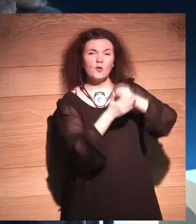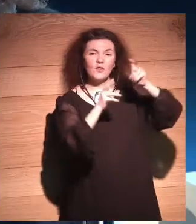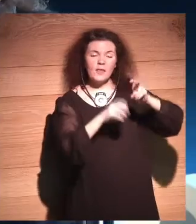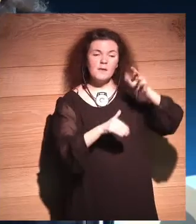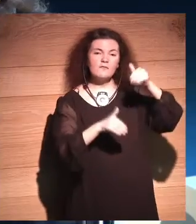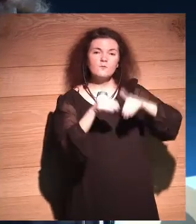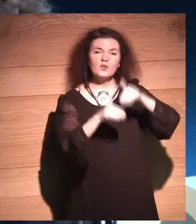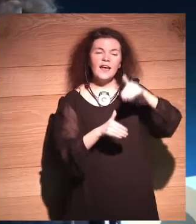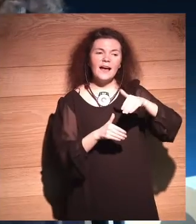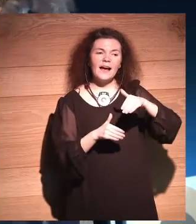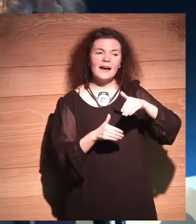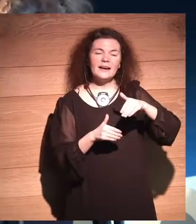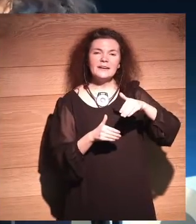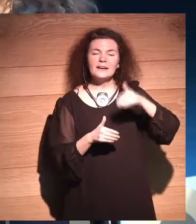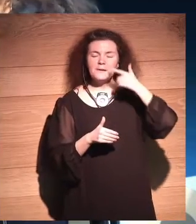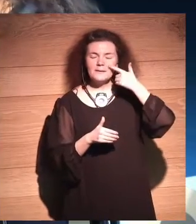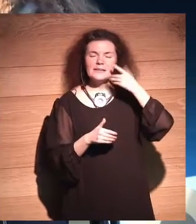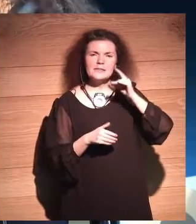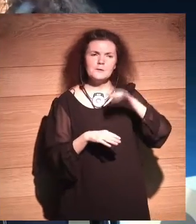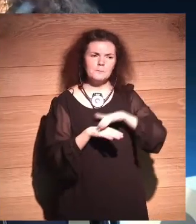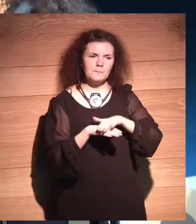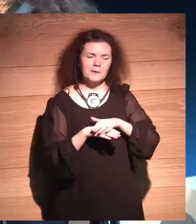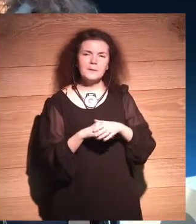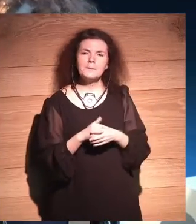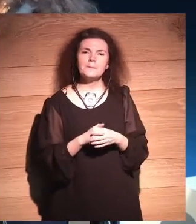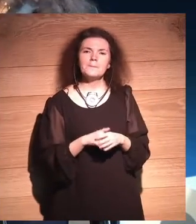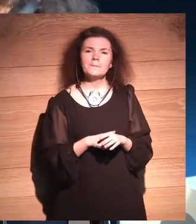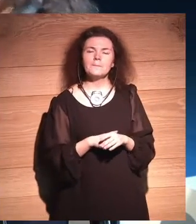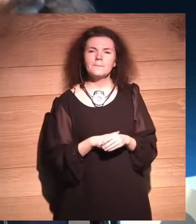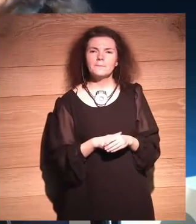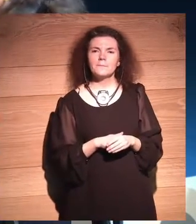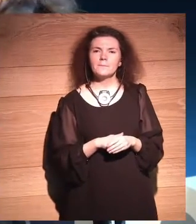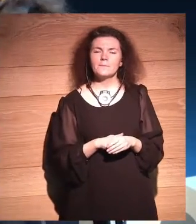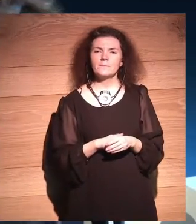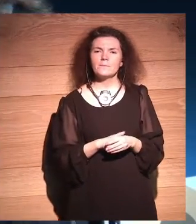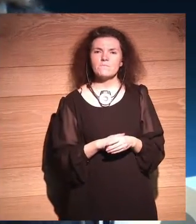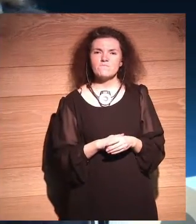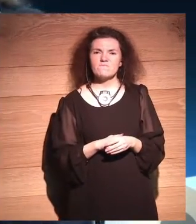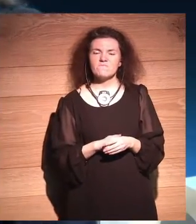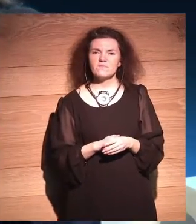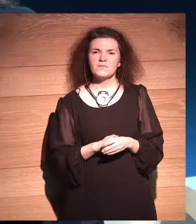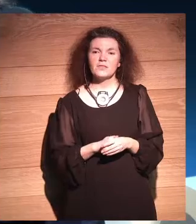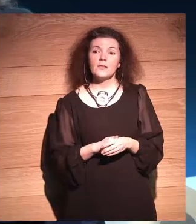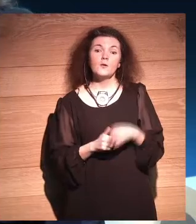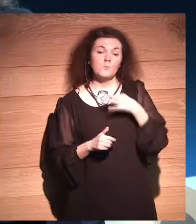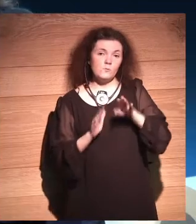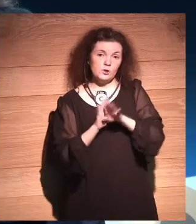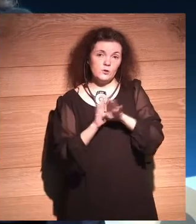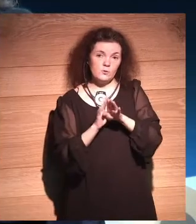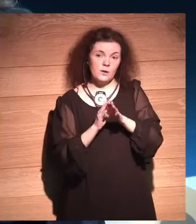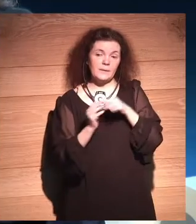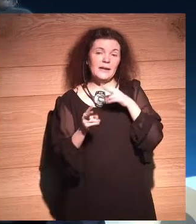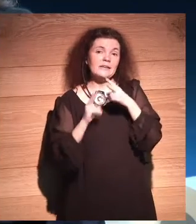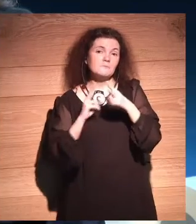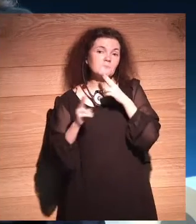there are many different questions, so we need to go back to Beth. Better. Well, first